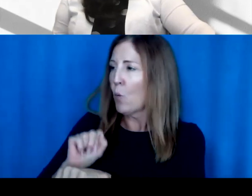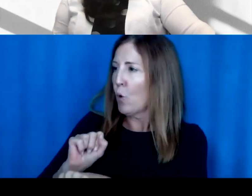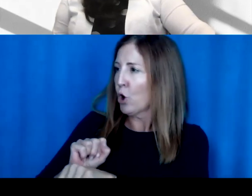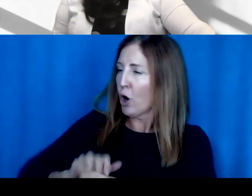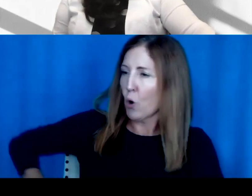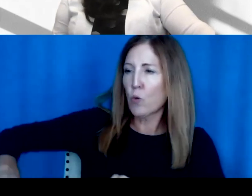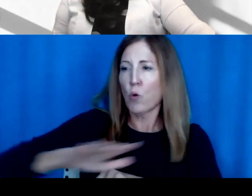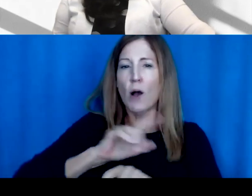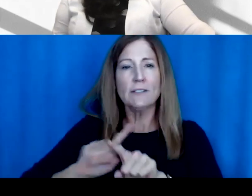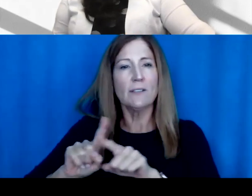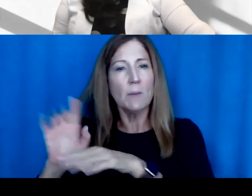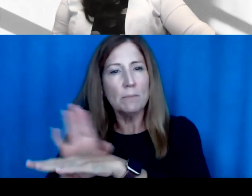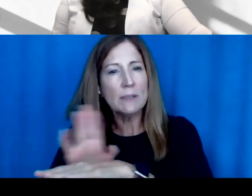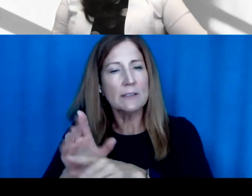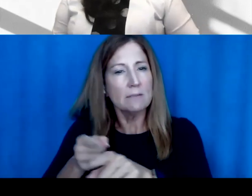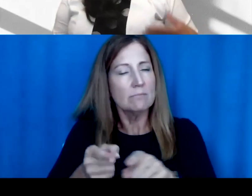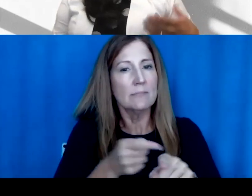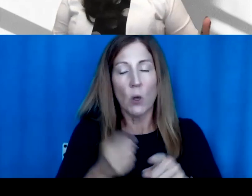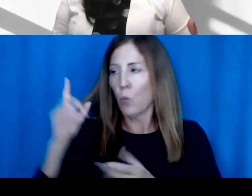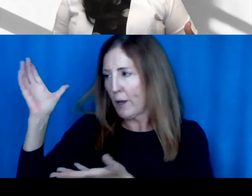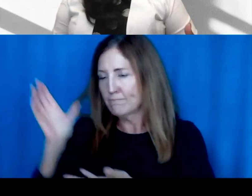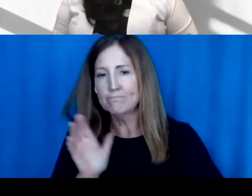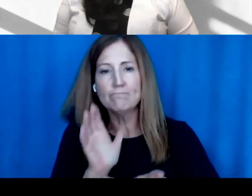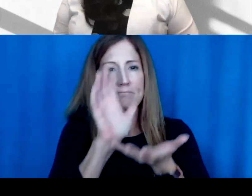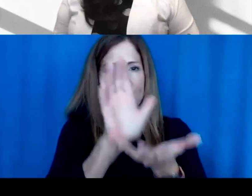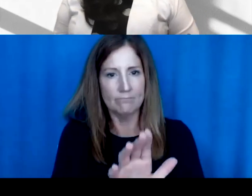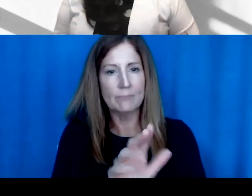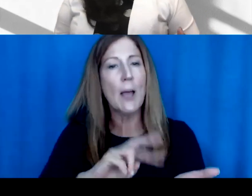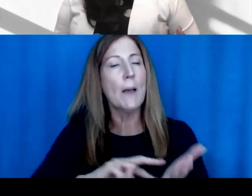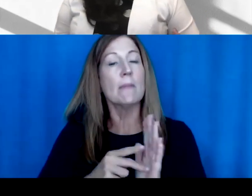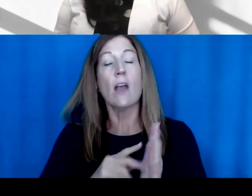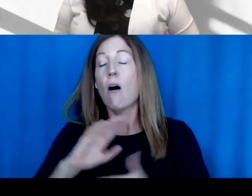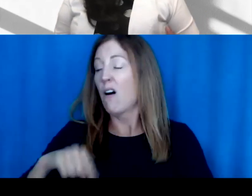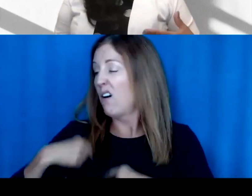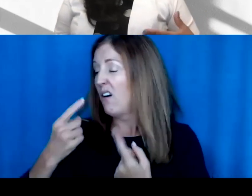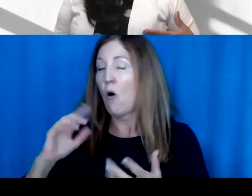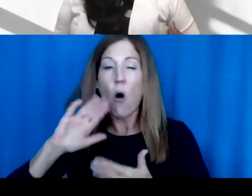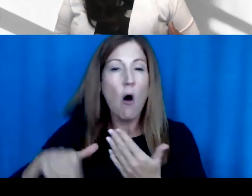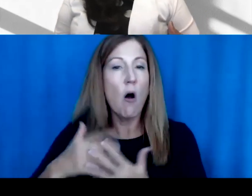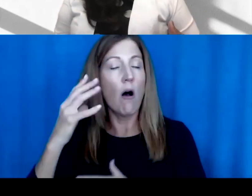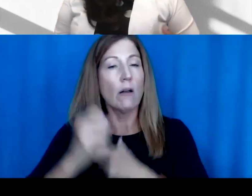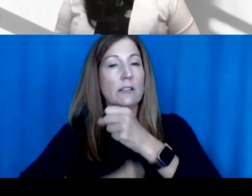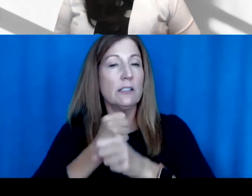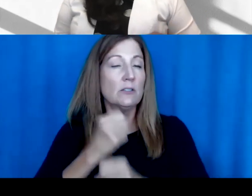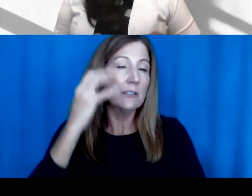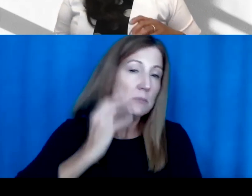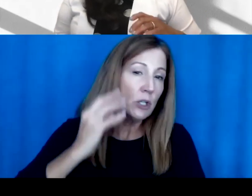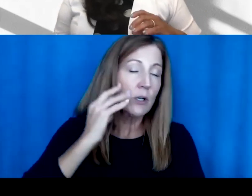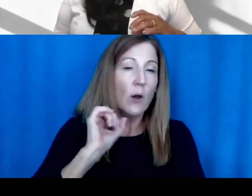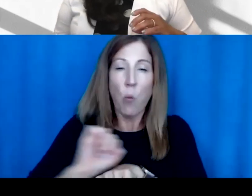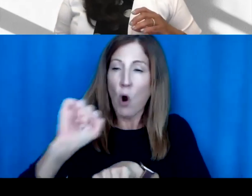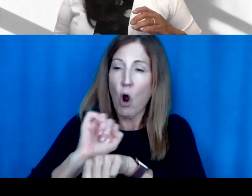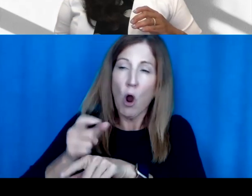institutions, sectors, and industries. So we've just taken all of our years of experience, the work that we've been doing,